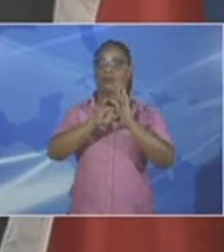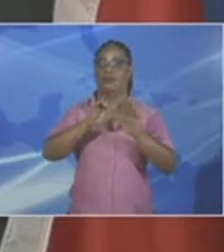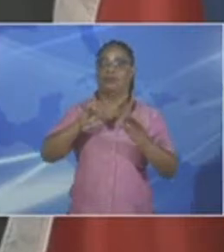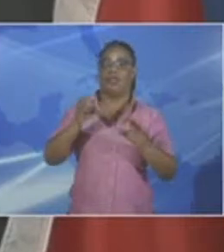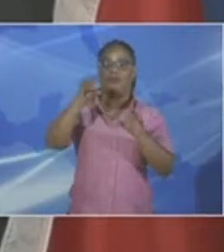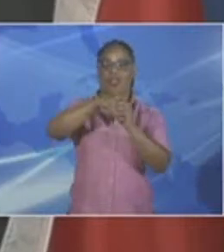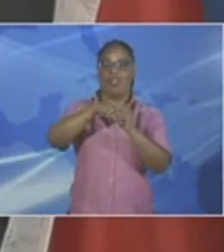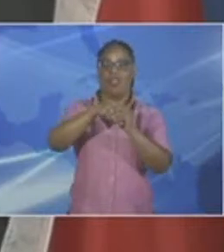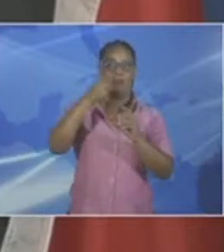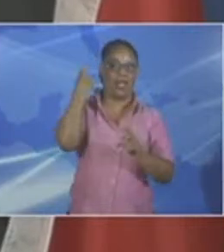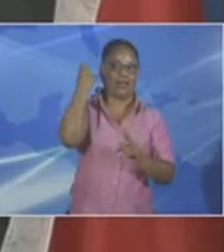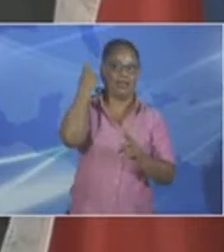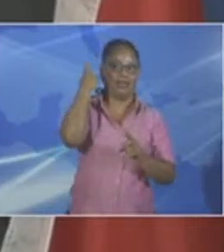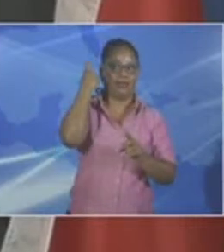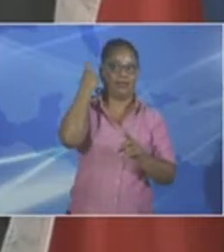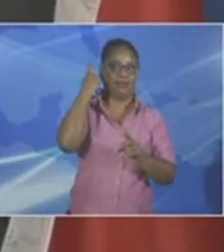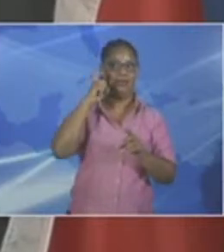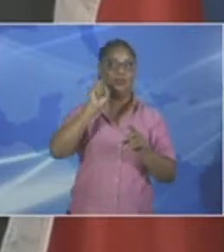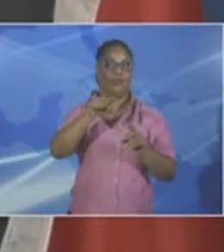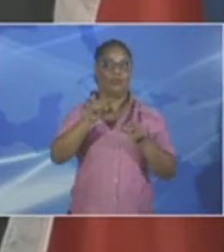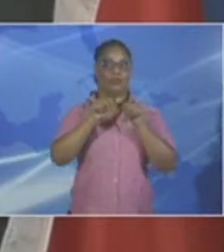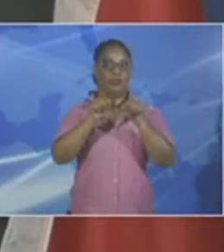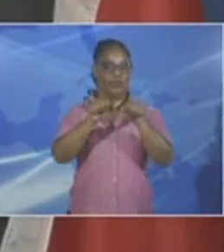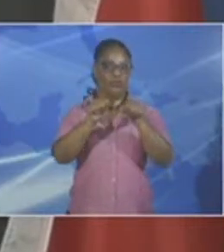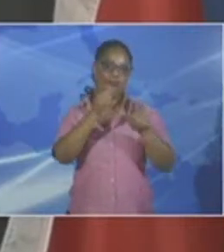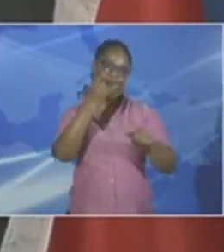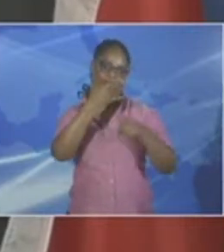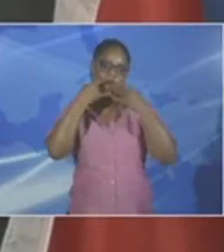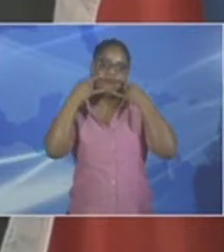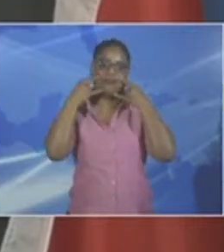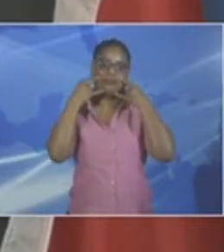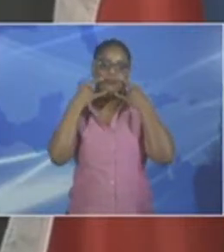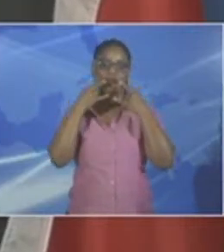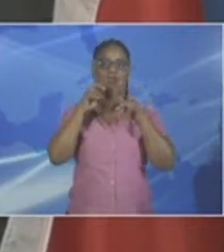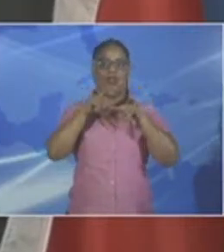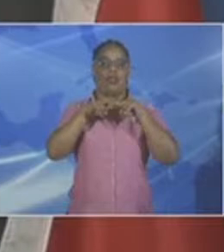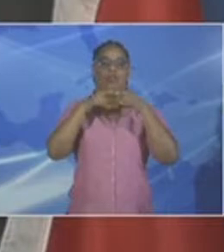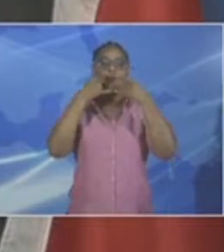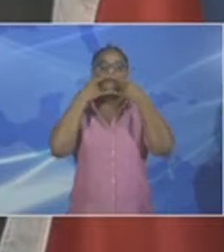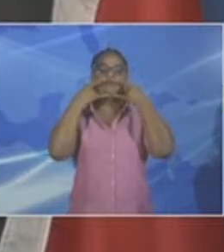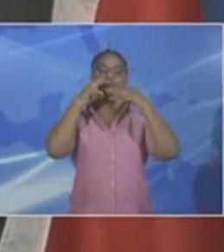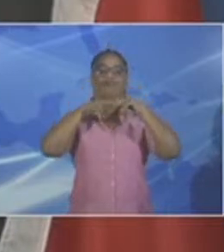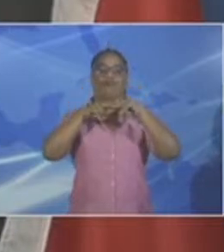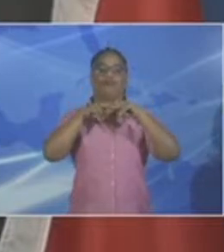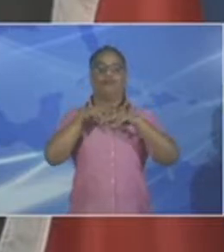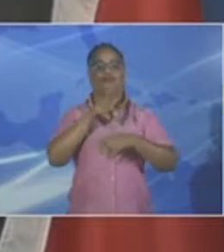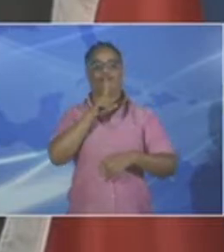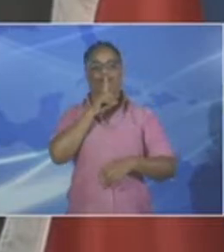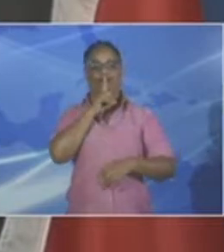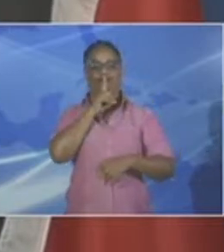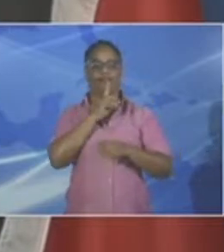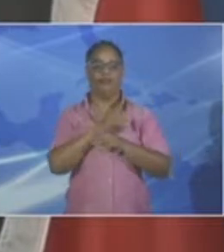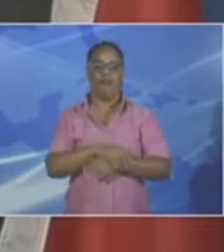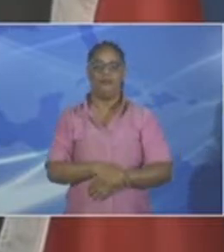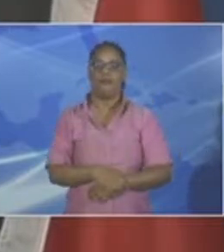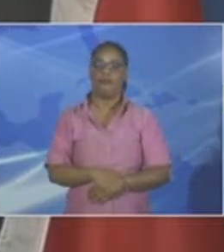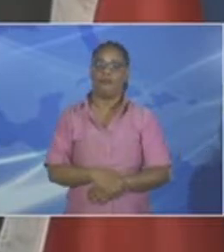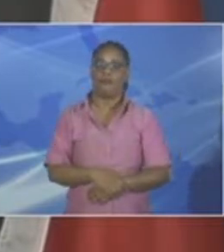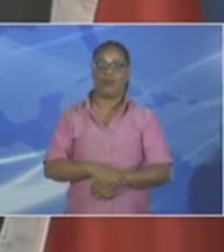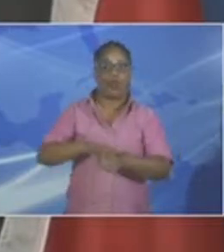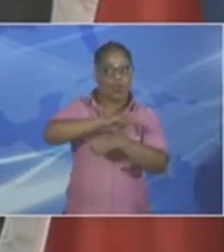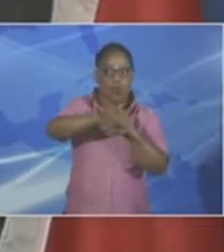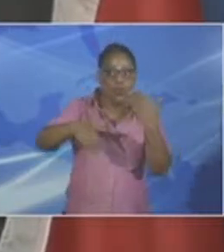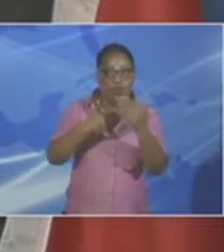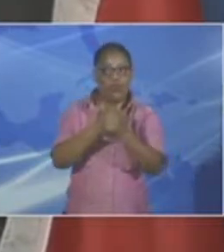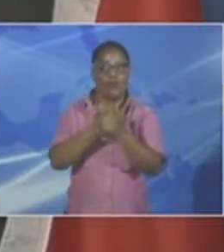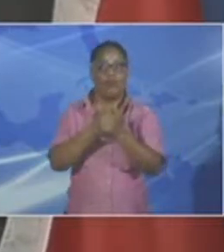being, we'll continue to keep the mask on, and we will remove the requirements, all restrictions that